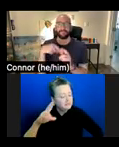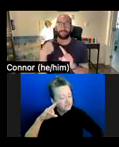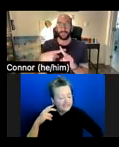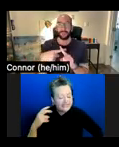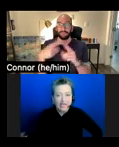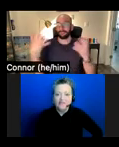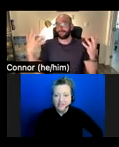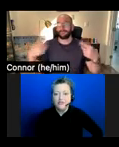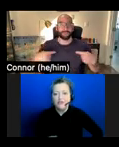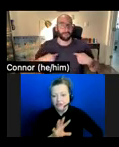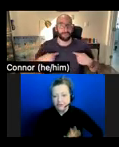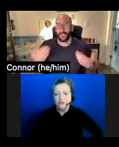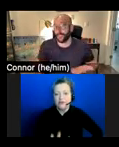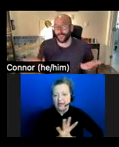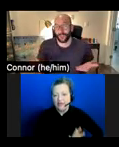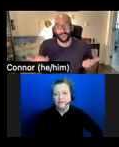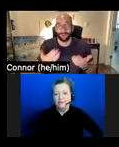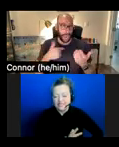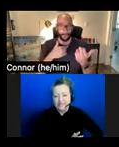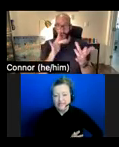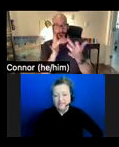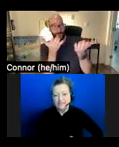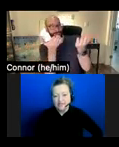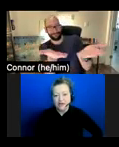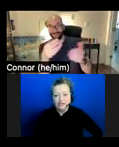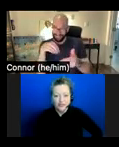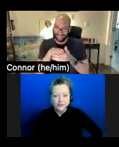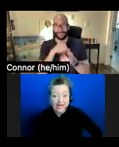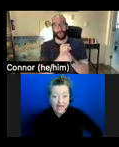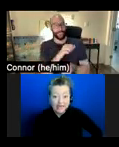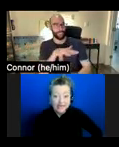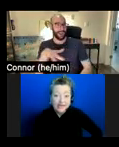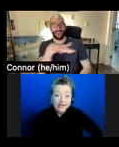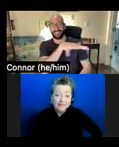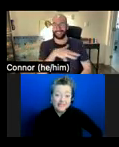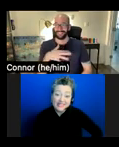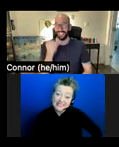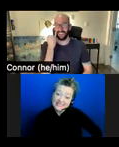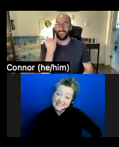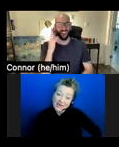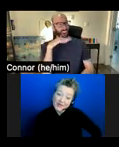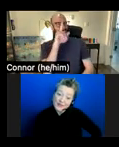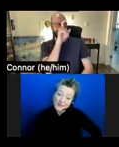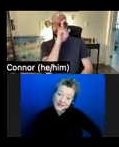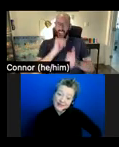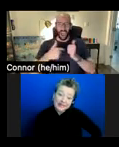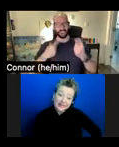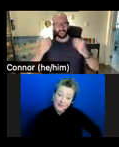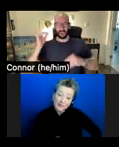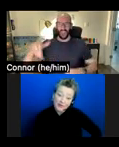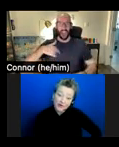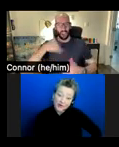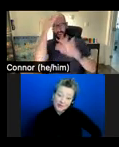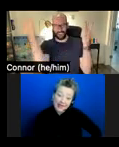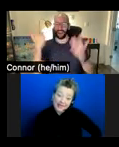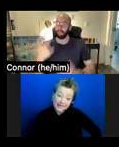actually just delve into to look at other details to how to use Slack. But this is how we live and